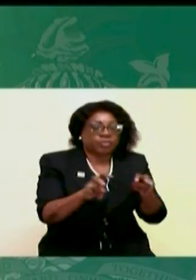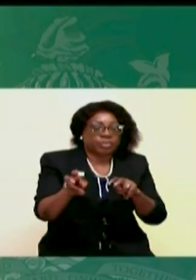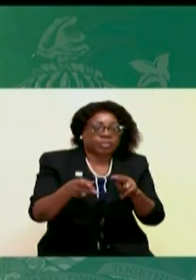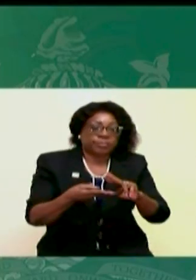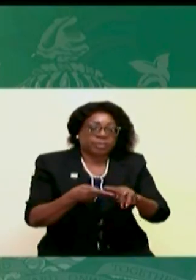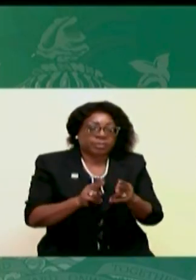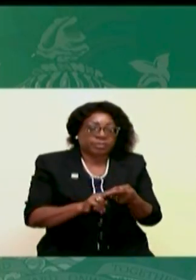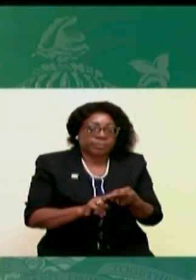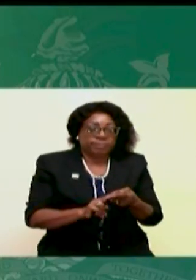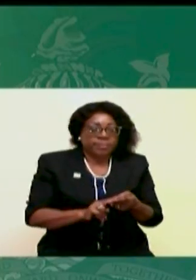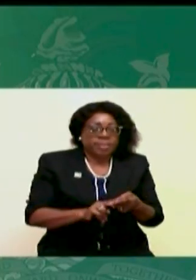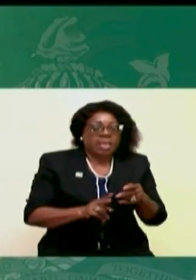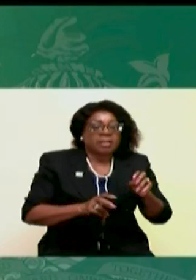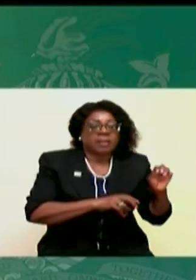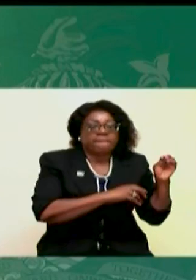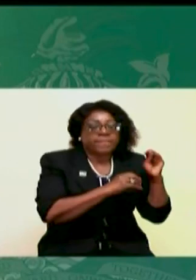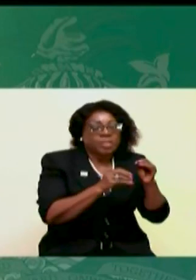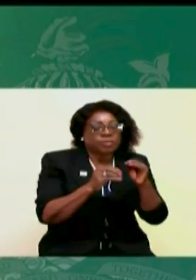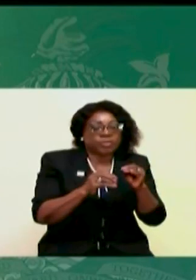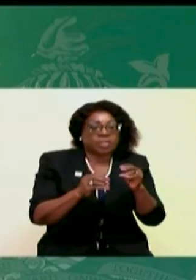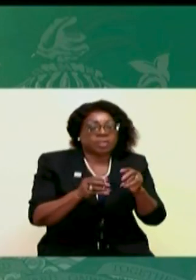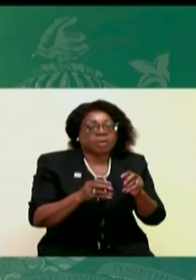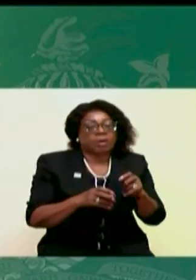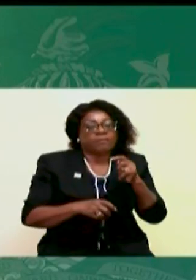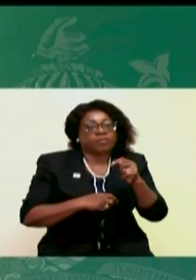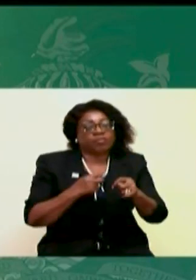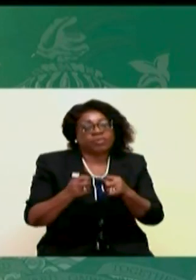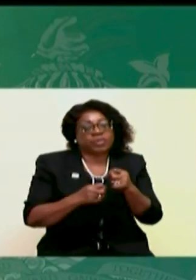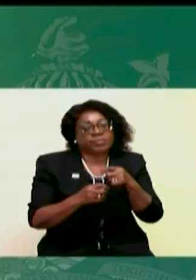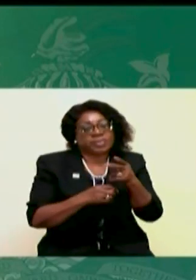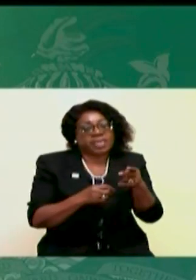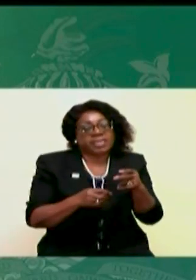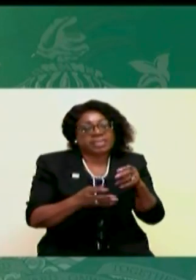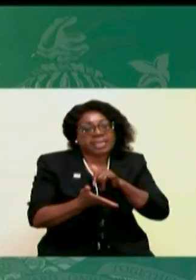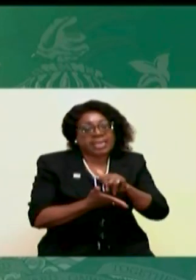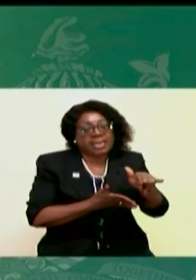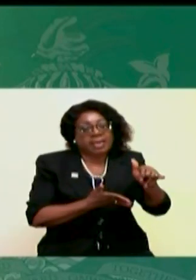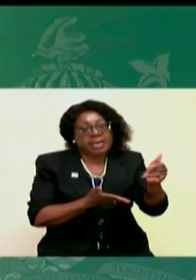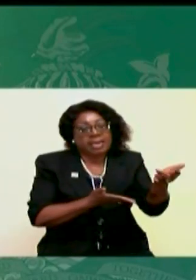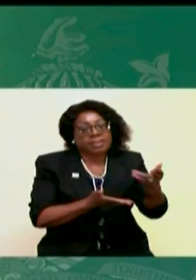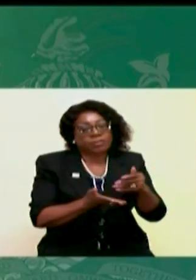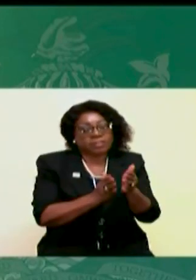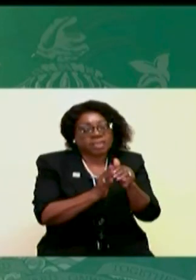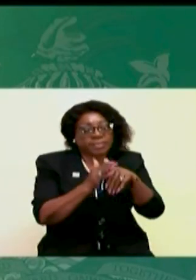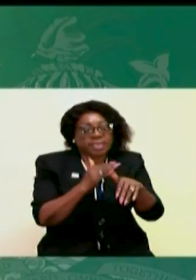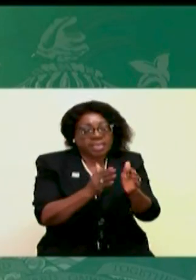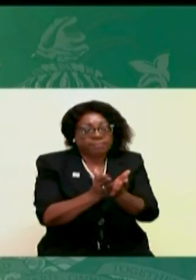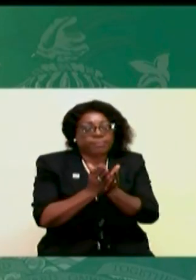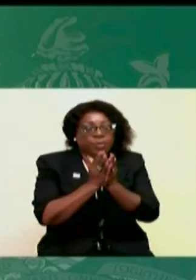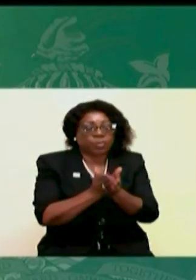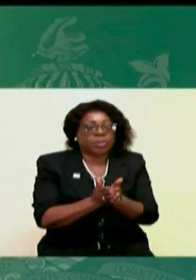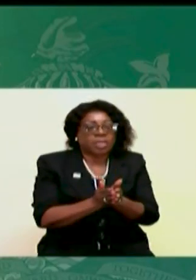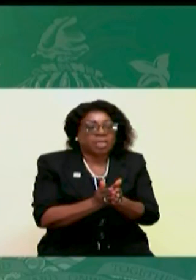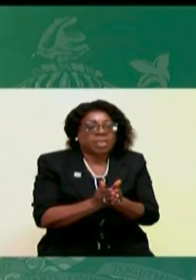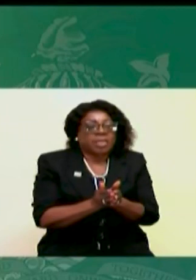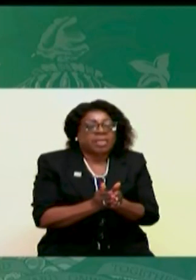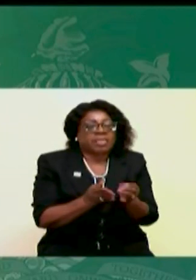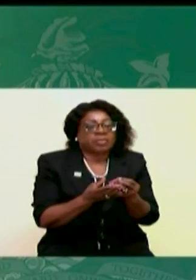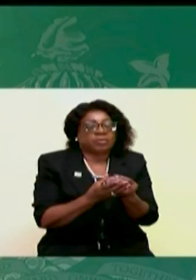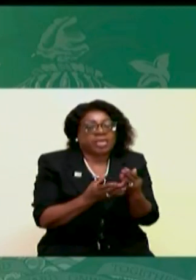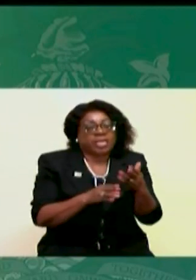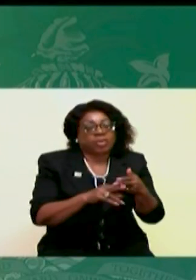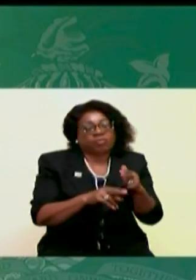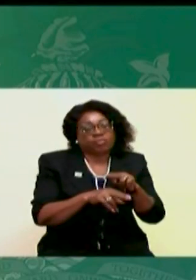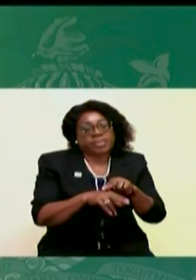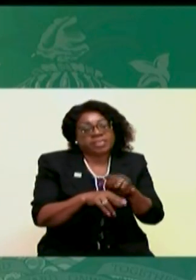the Ministry of Tourism revealed that air and sea arrivals to Andras quickly bounced back from the declines caused by